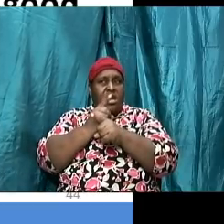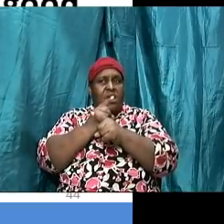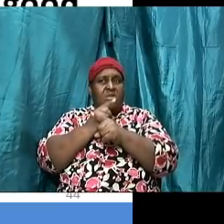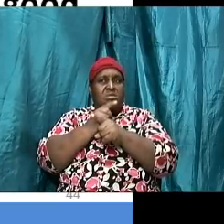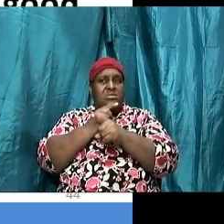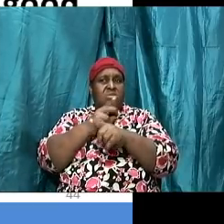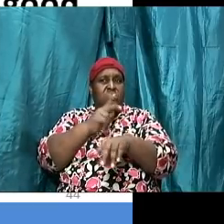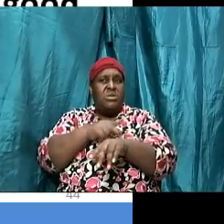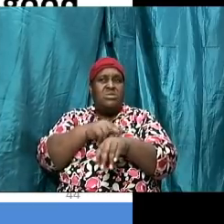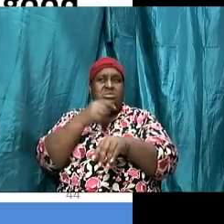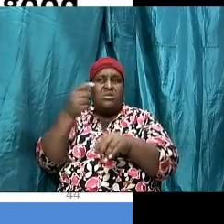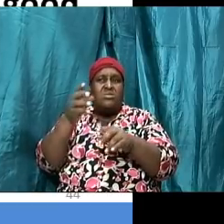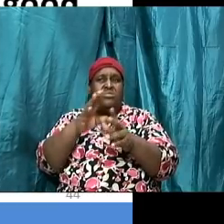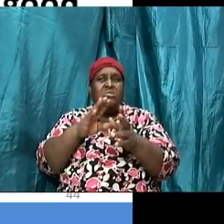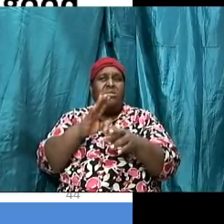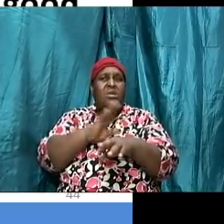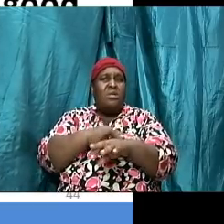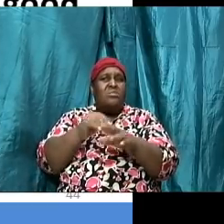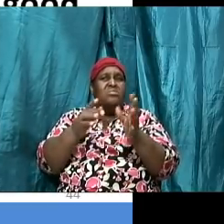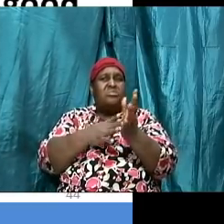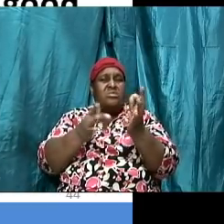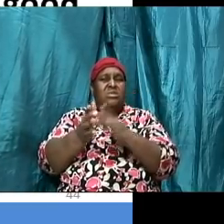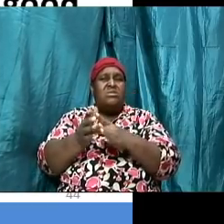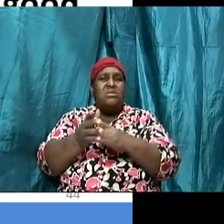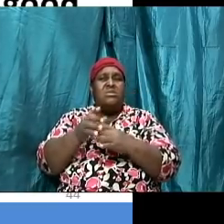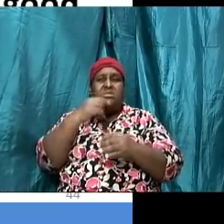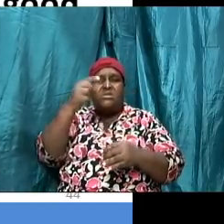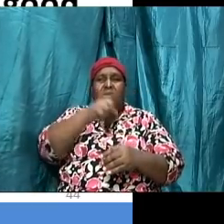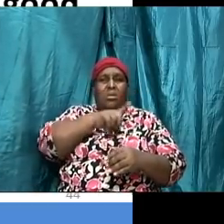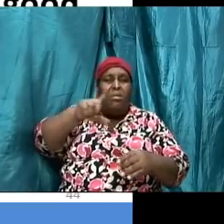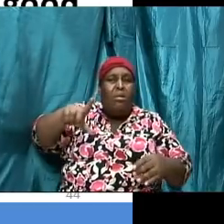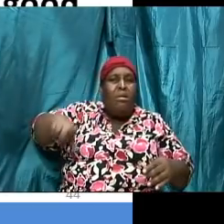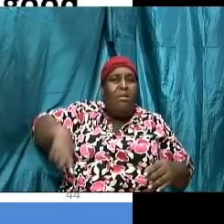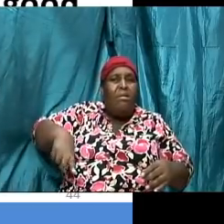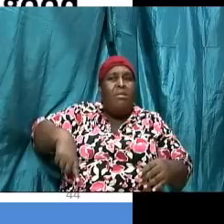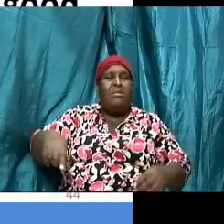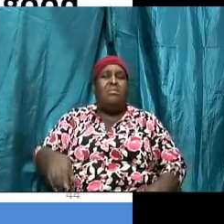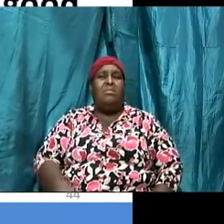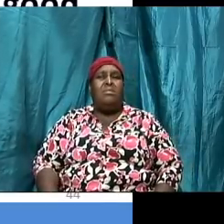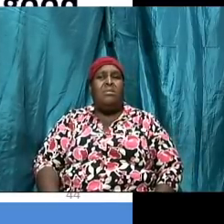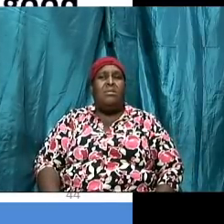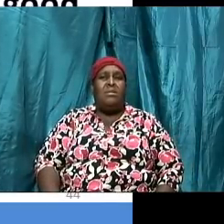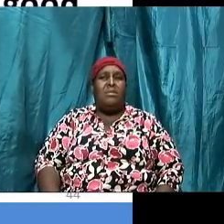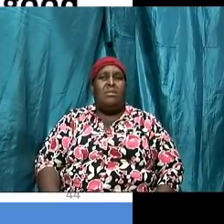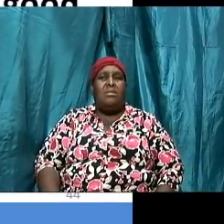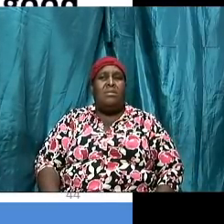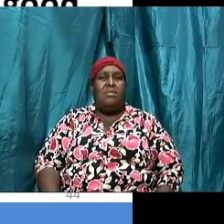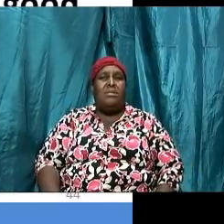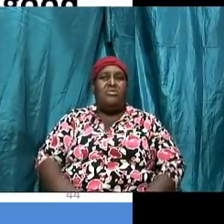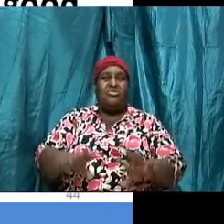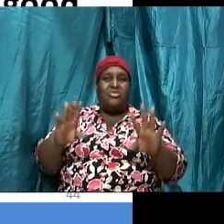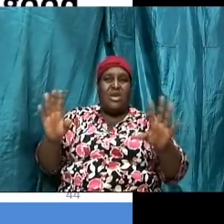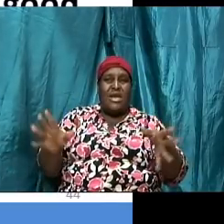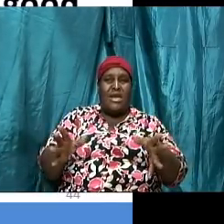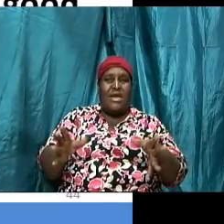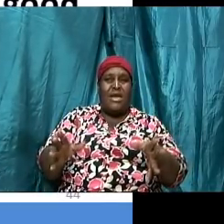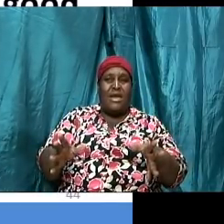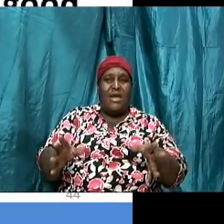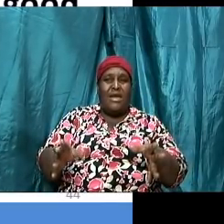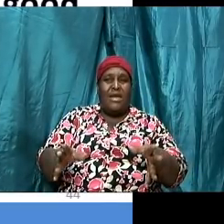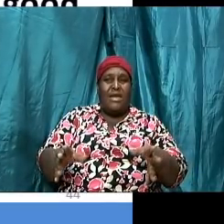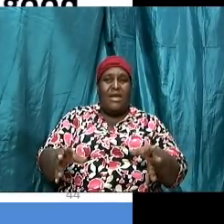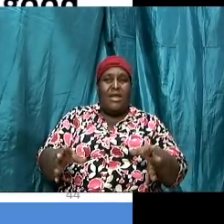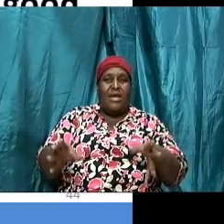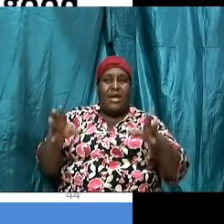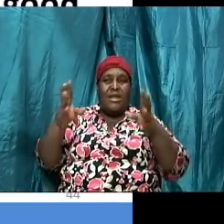Lord," so Peter excited now because, I mean, you're here, you're shining, and all of a sudden